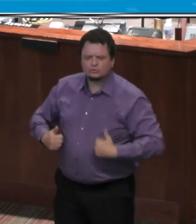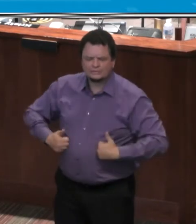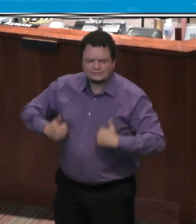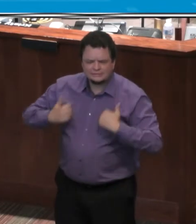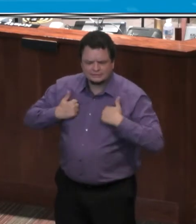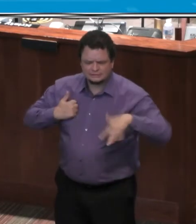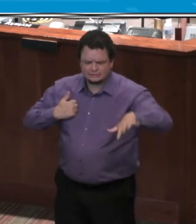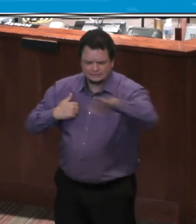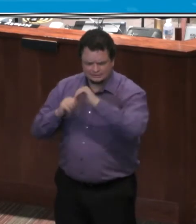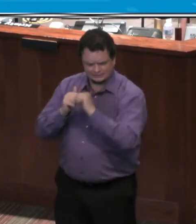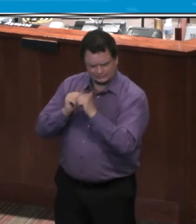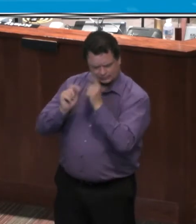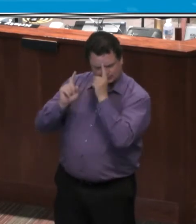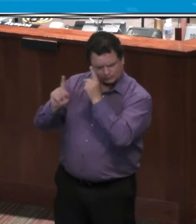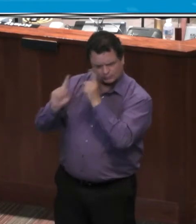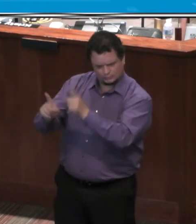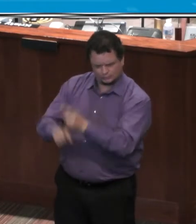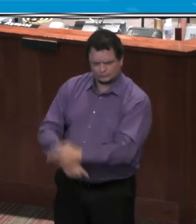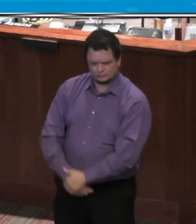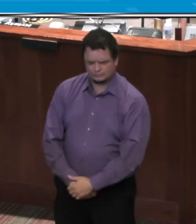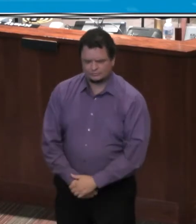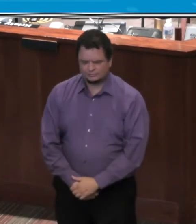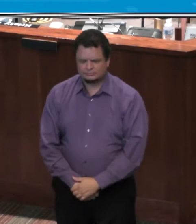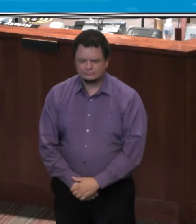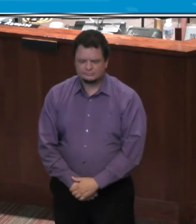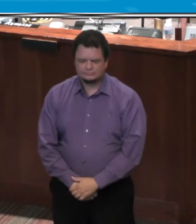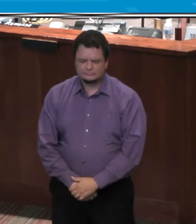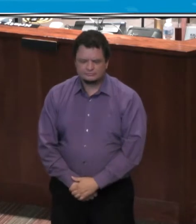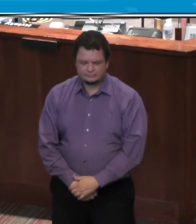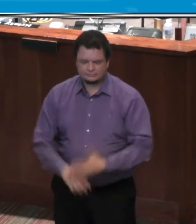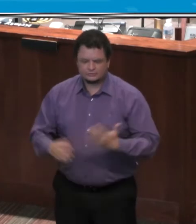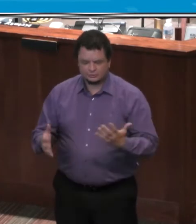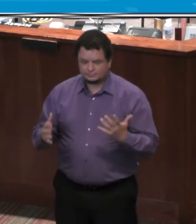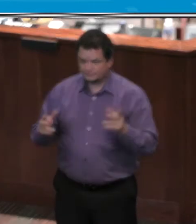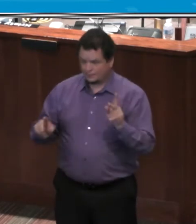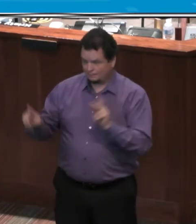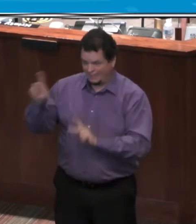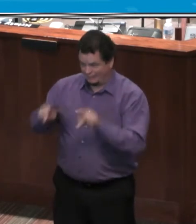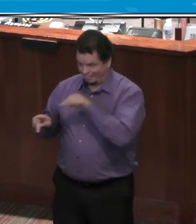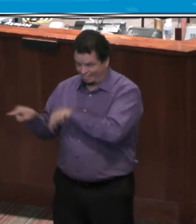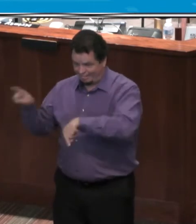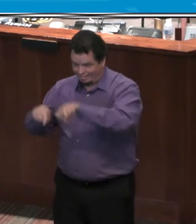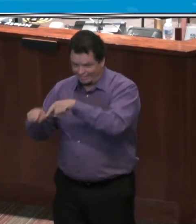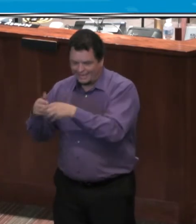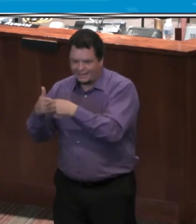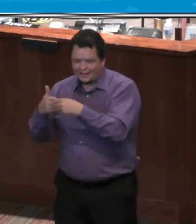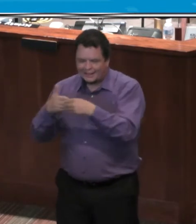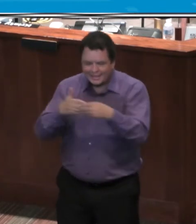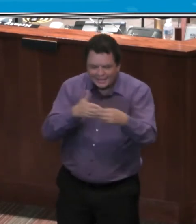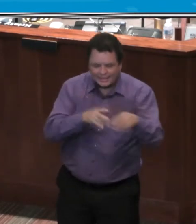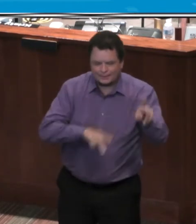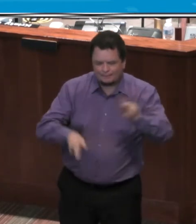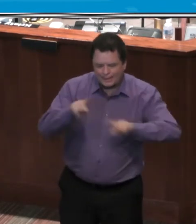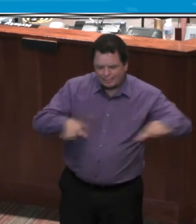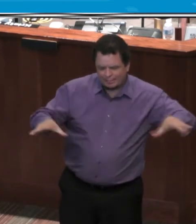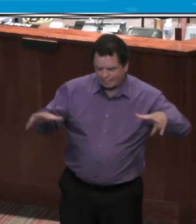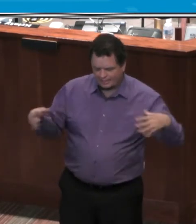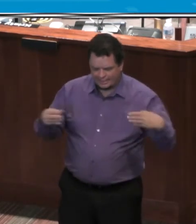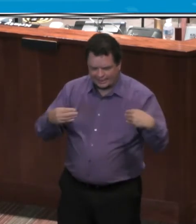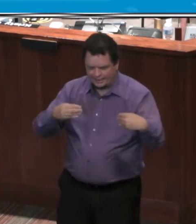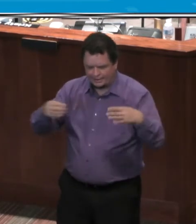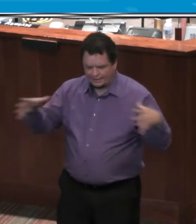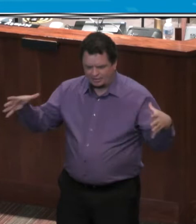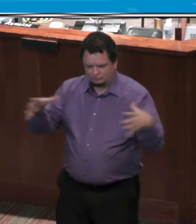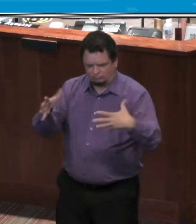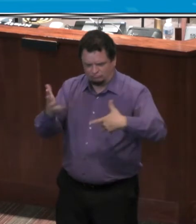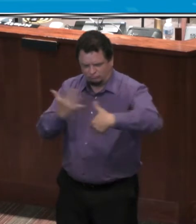communities led by residents, the people who work, live, and play there. 5 years ago, the trustees of El Palmar